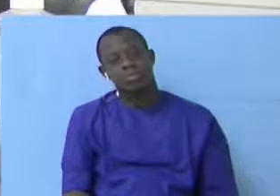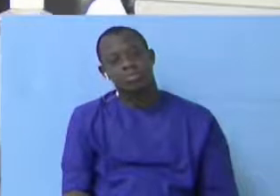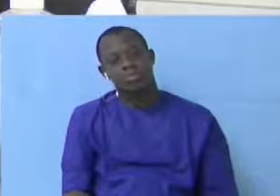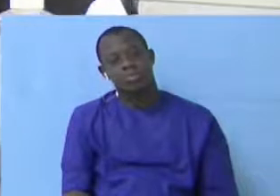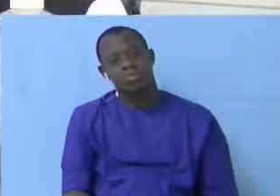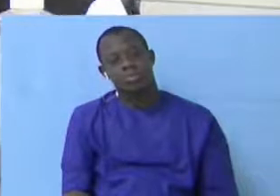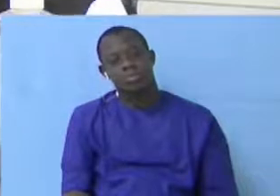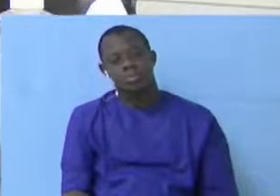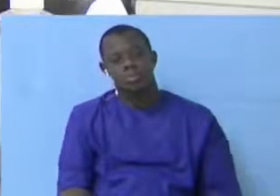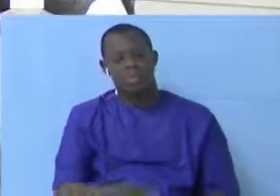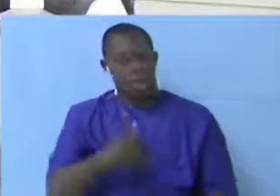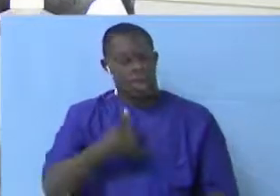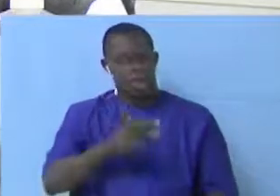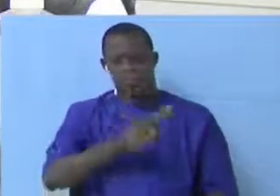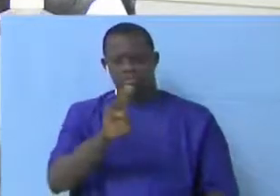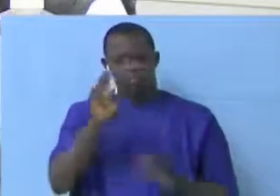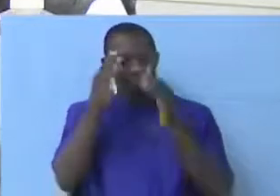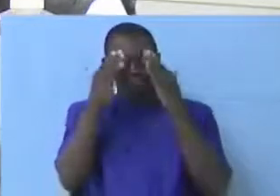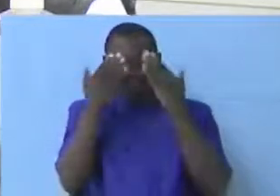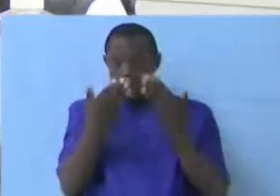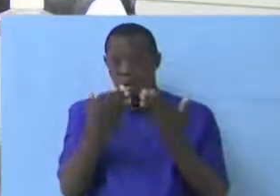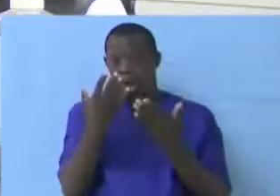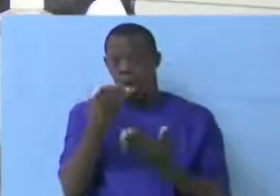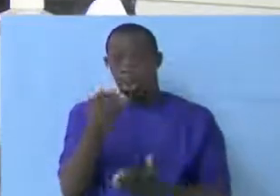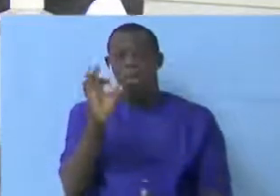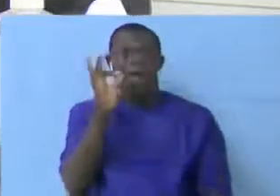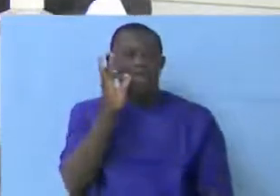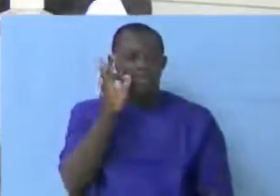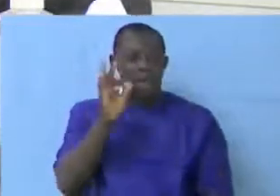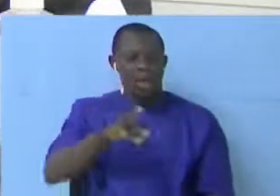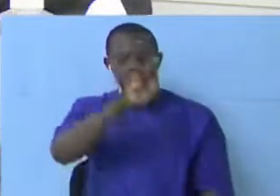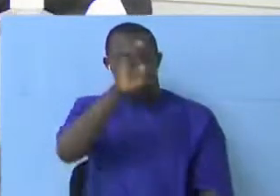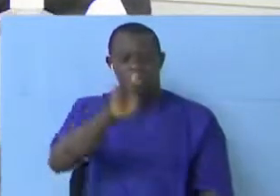I don't know how to answer this question. Would it be a lie